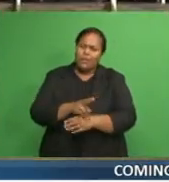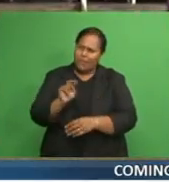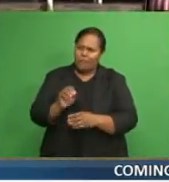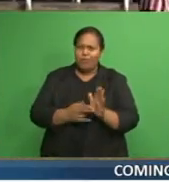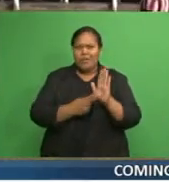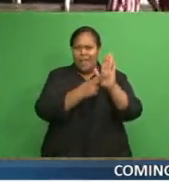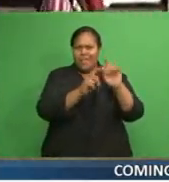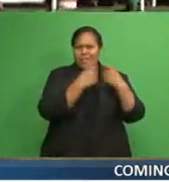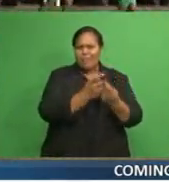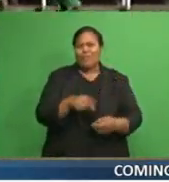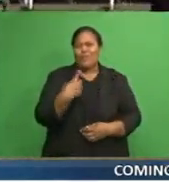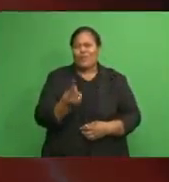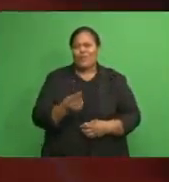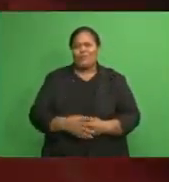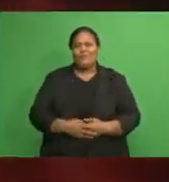and more in sports tonight.